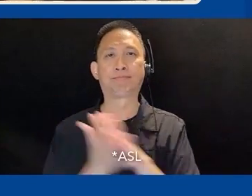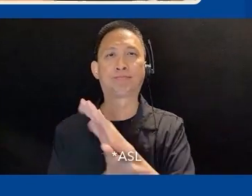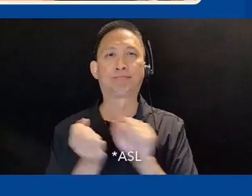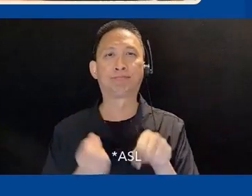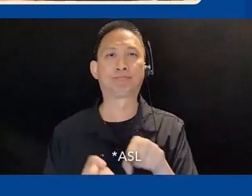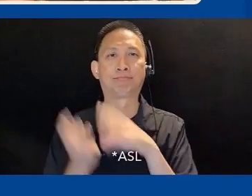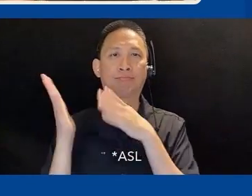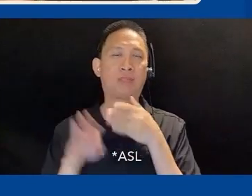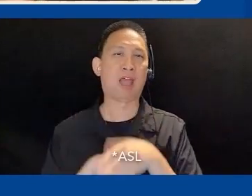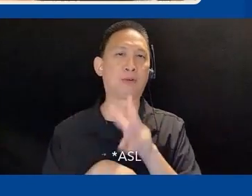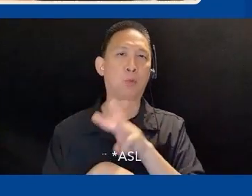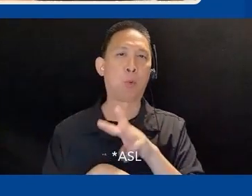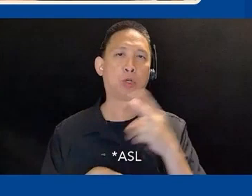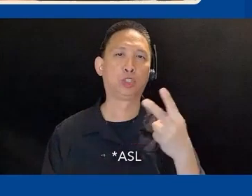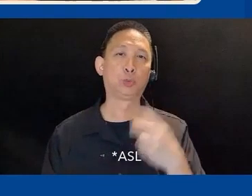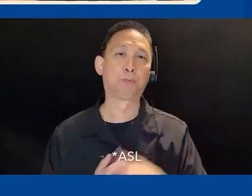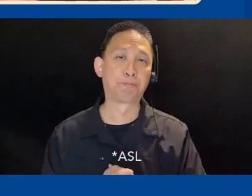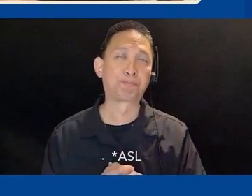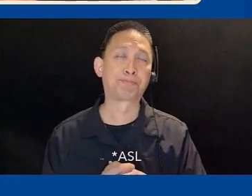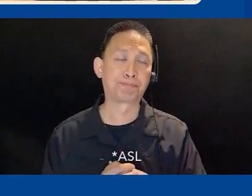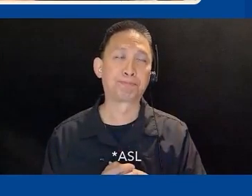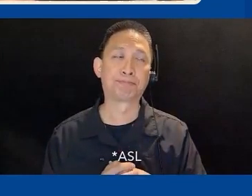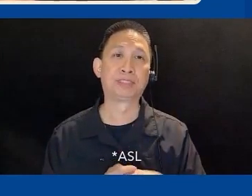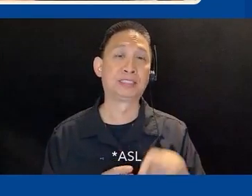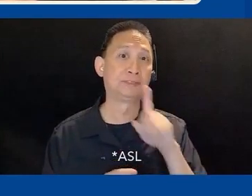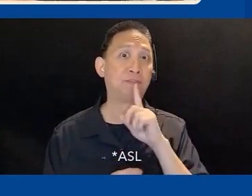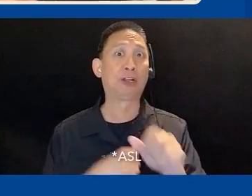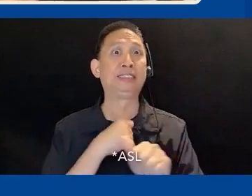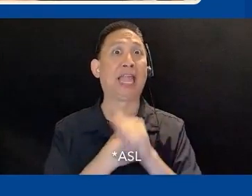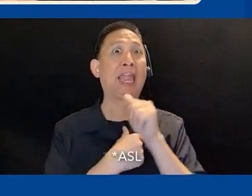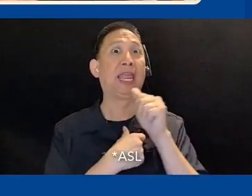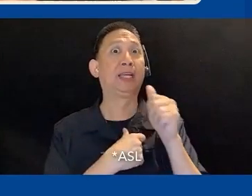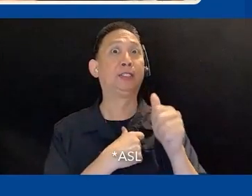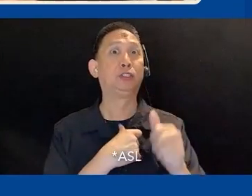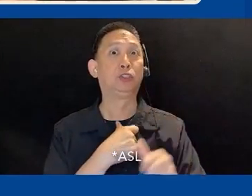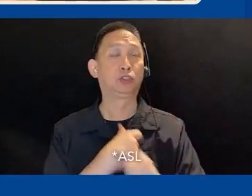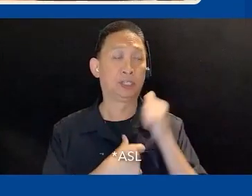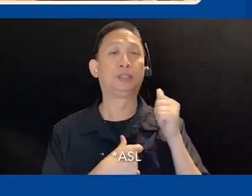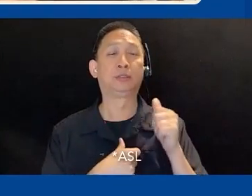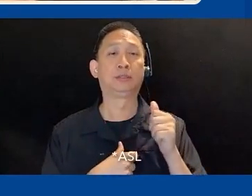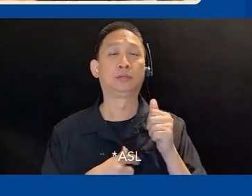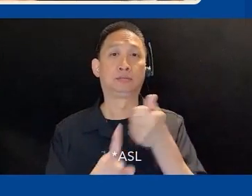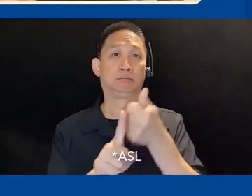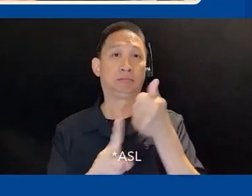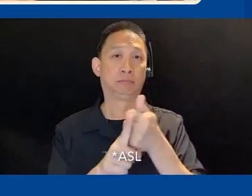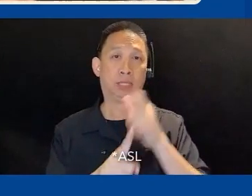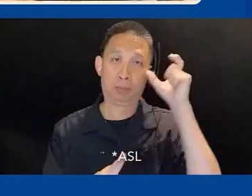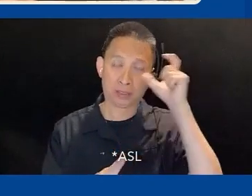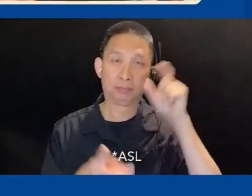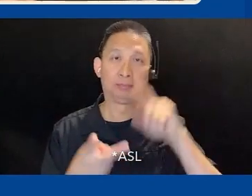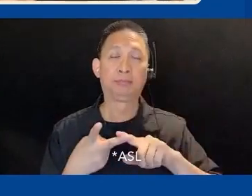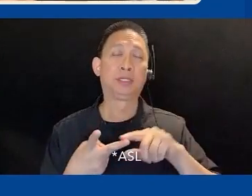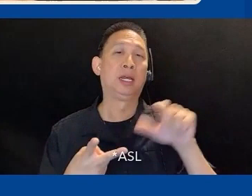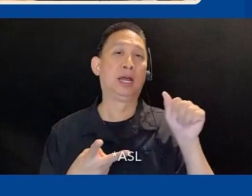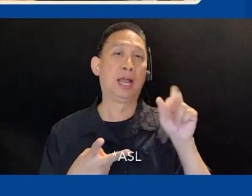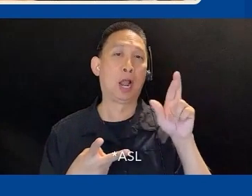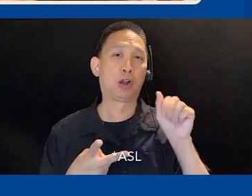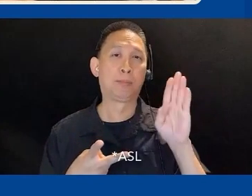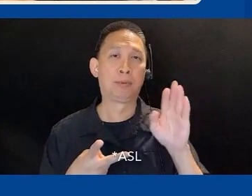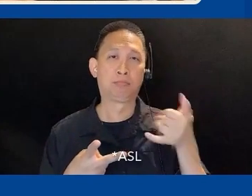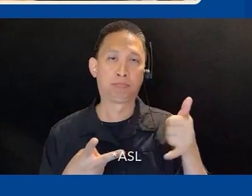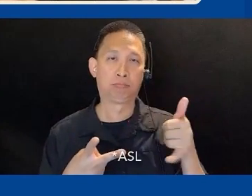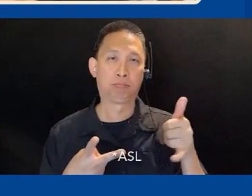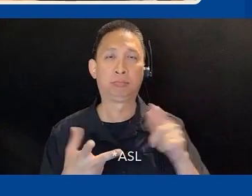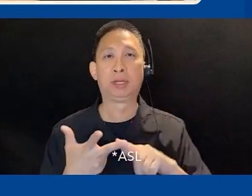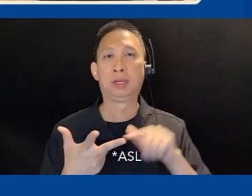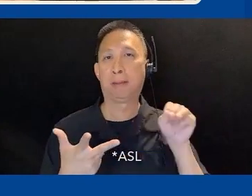So it's really dangerous to be, you know, a Muslim Arab Manasseh filmmaker. It really is